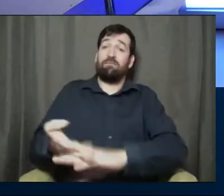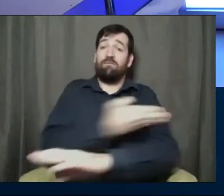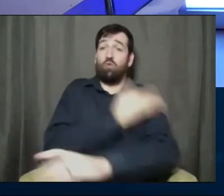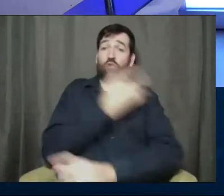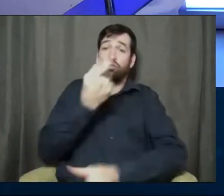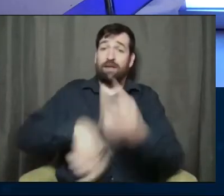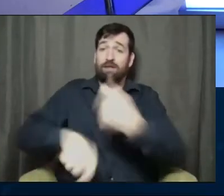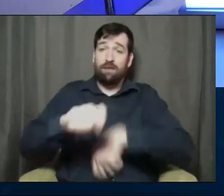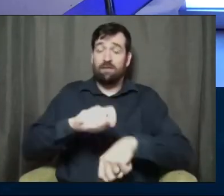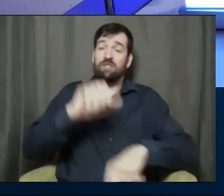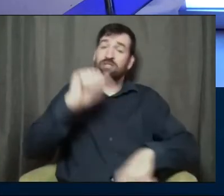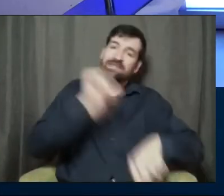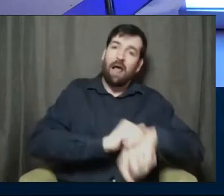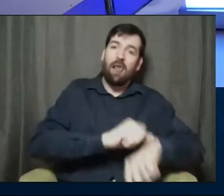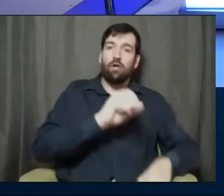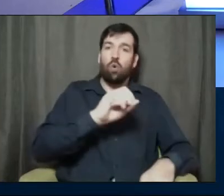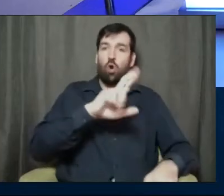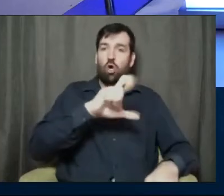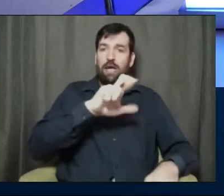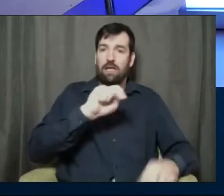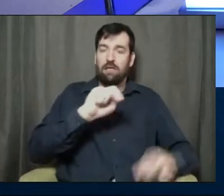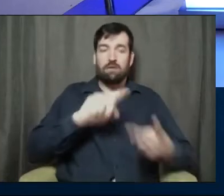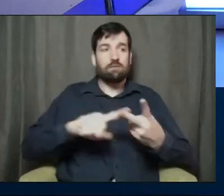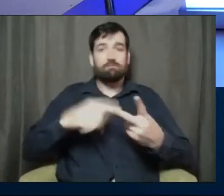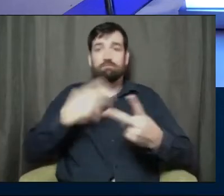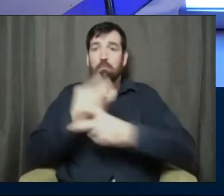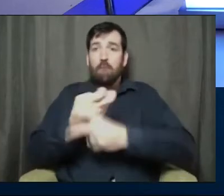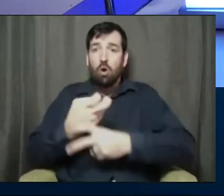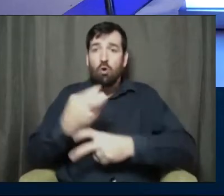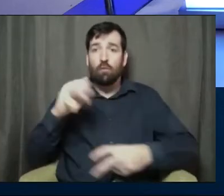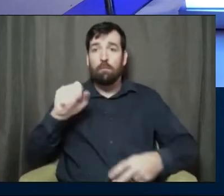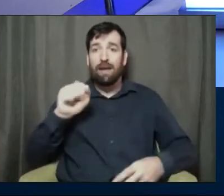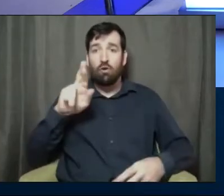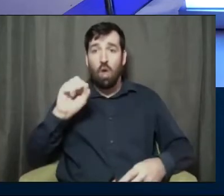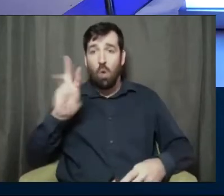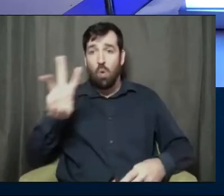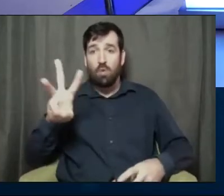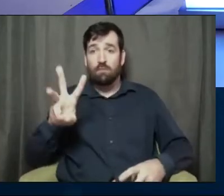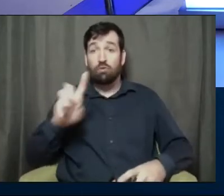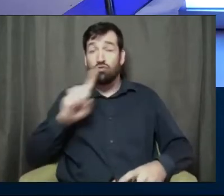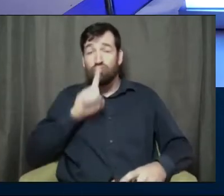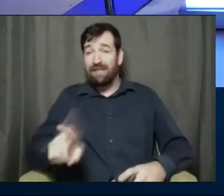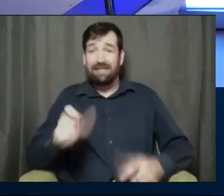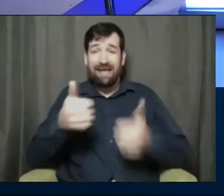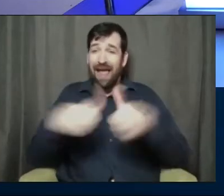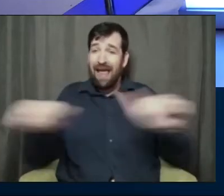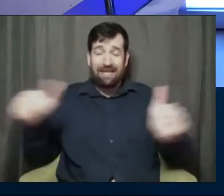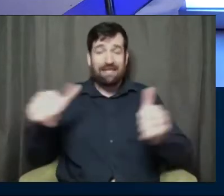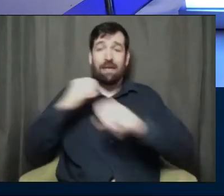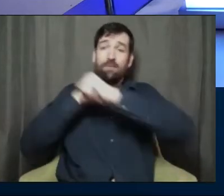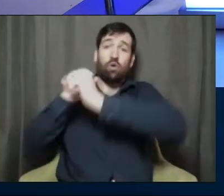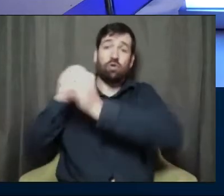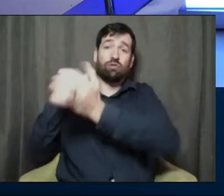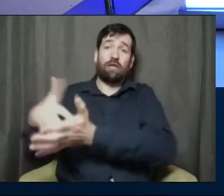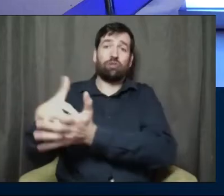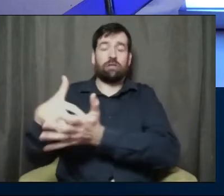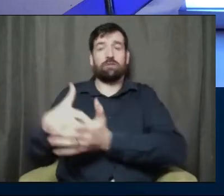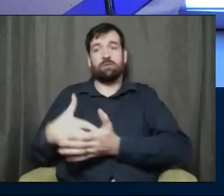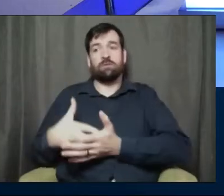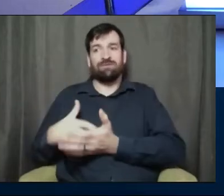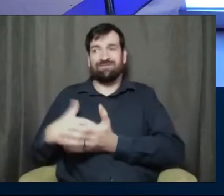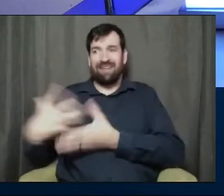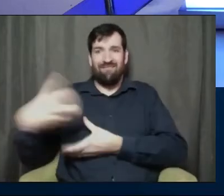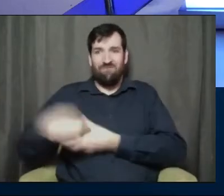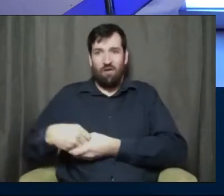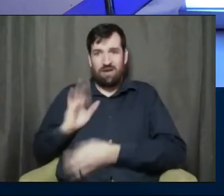organ or bone marrow transplant, or any really immunosuppression, the vaccines have been part of our protocol for a long